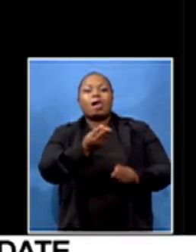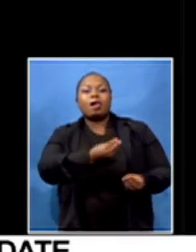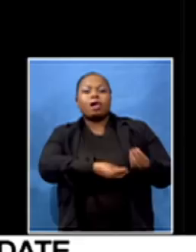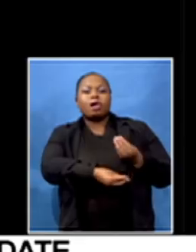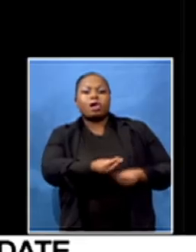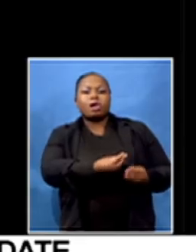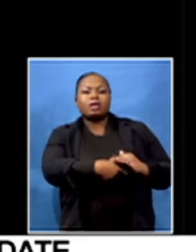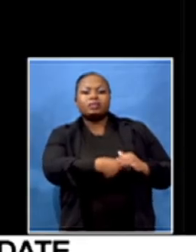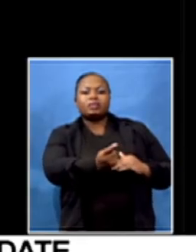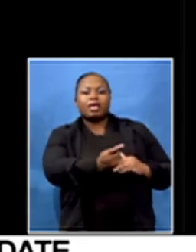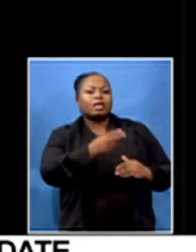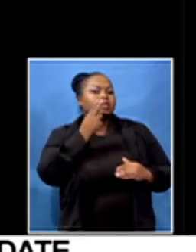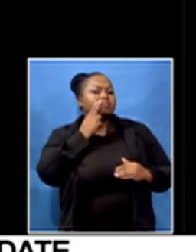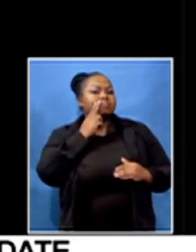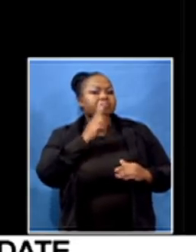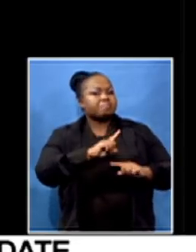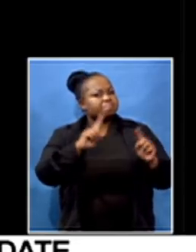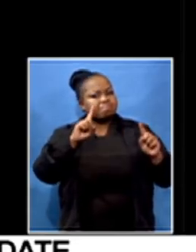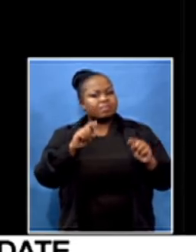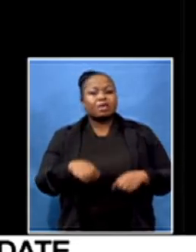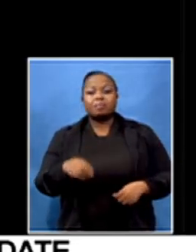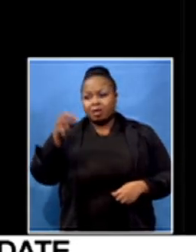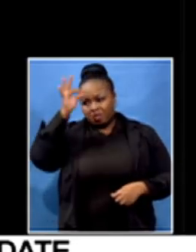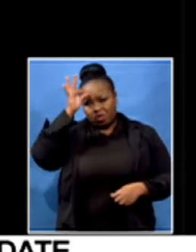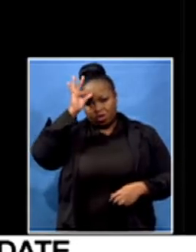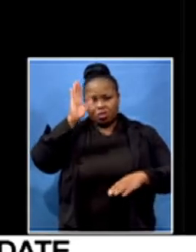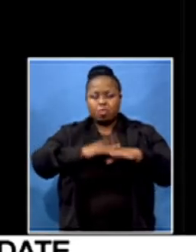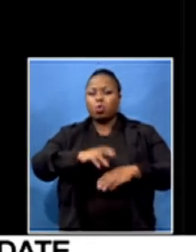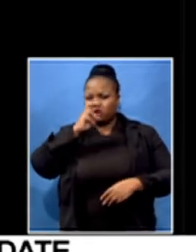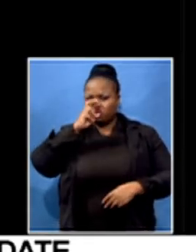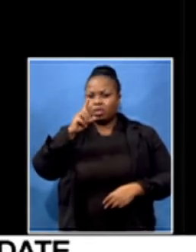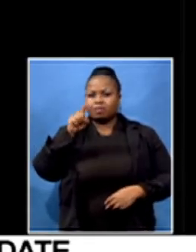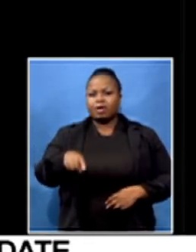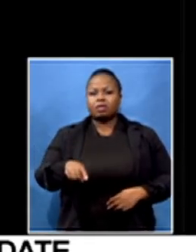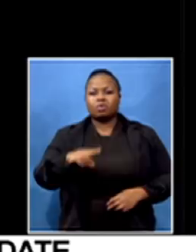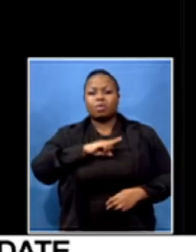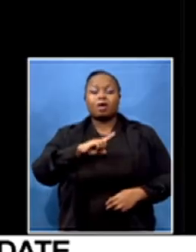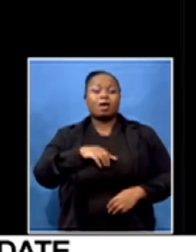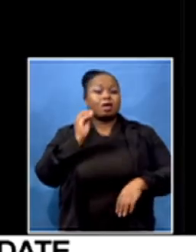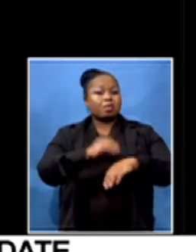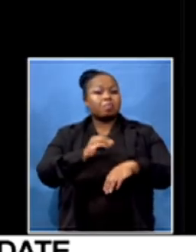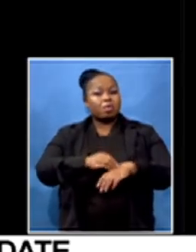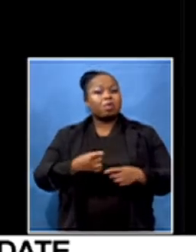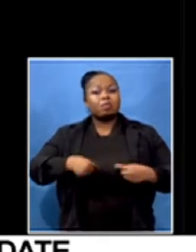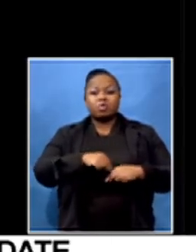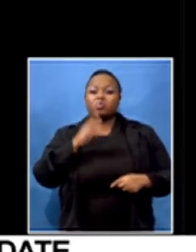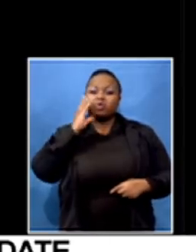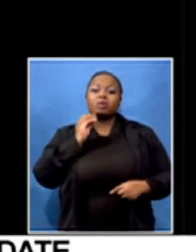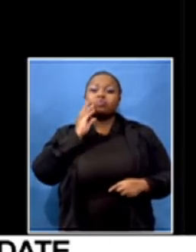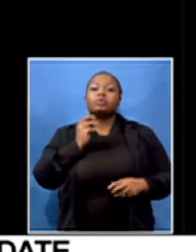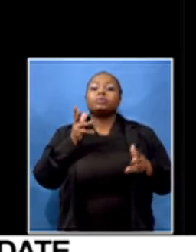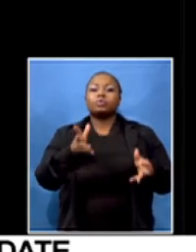trading of cigarettes, because that's the problem that we are sitting with currently. It works